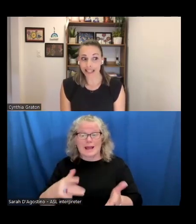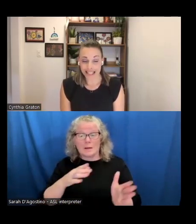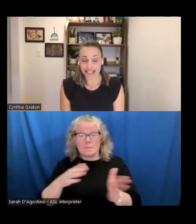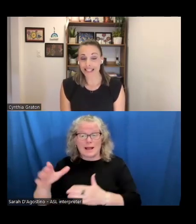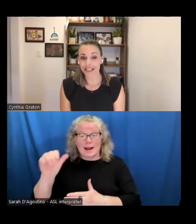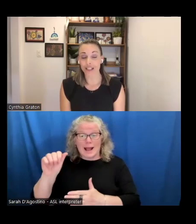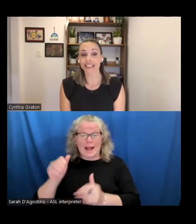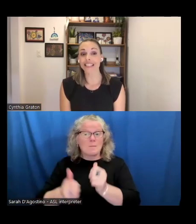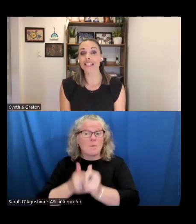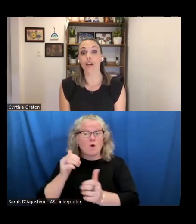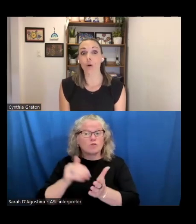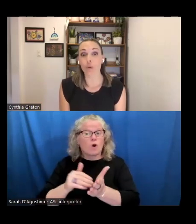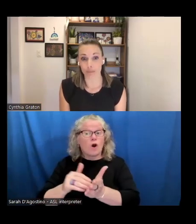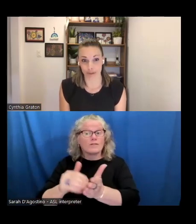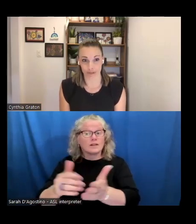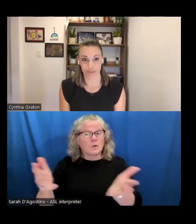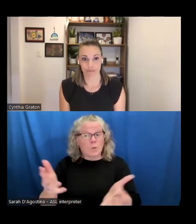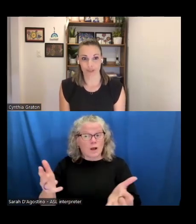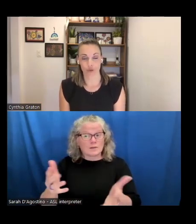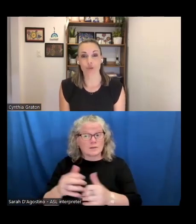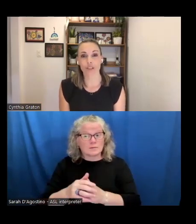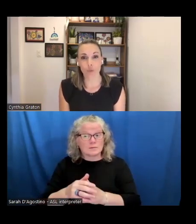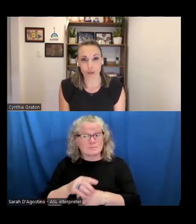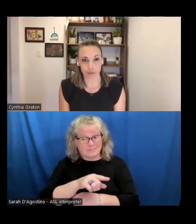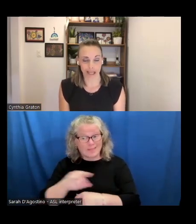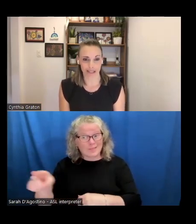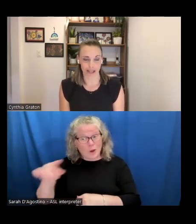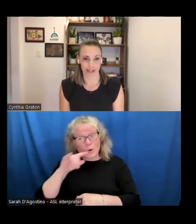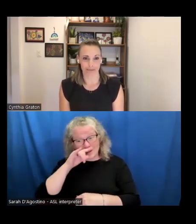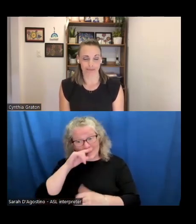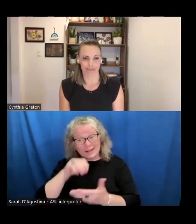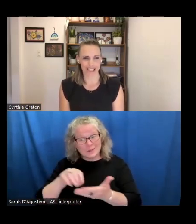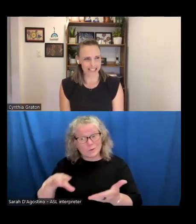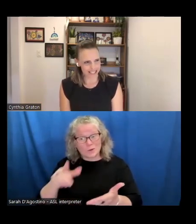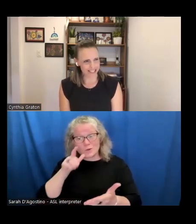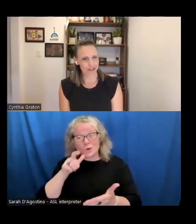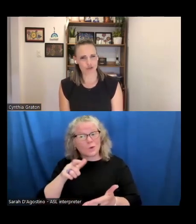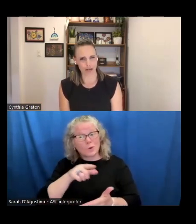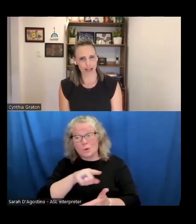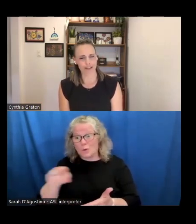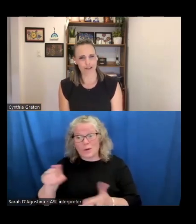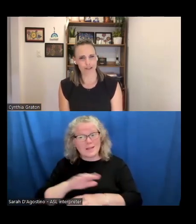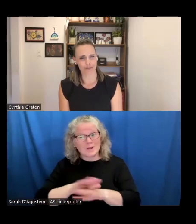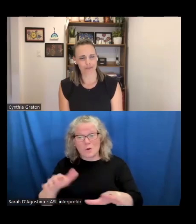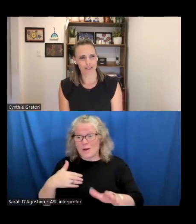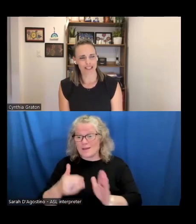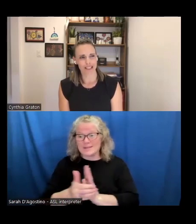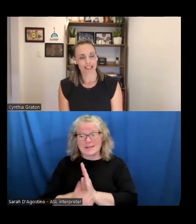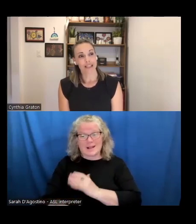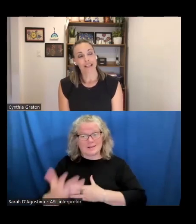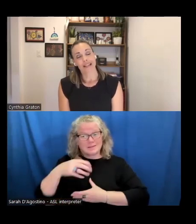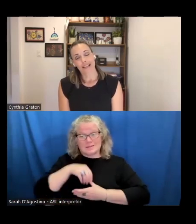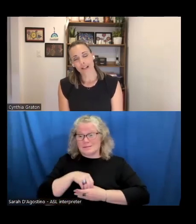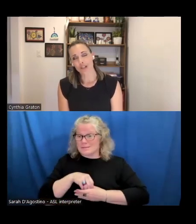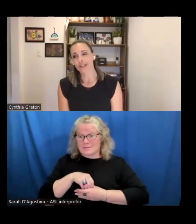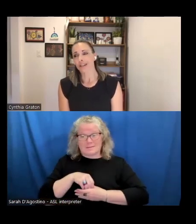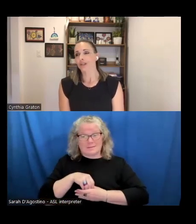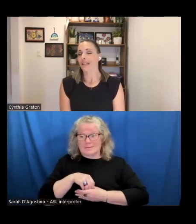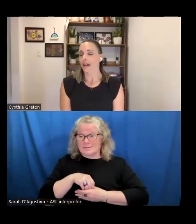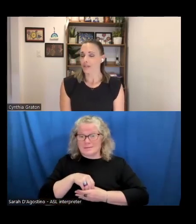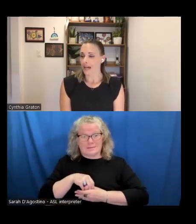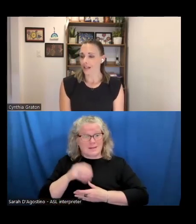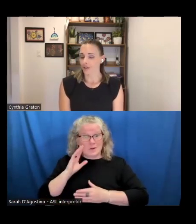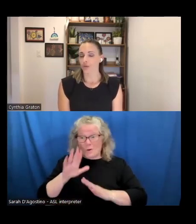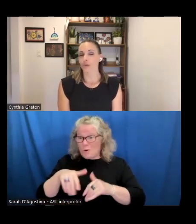are the least equipped to deal with plan A. Isn't it strange? Here's